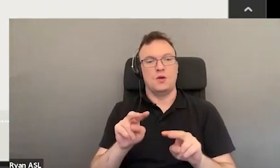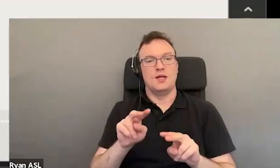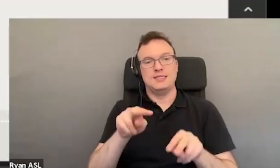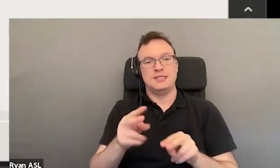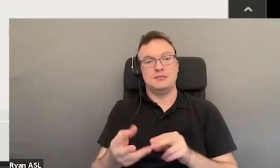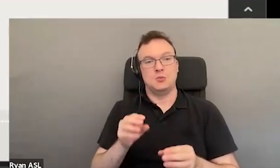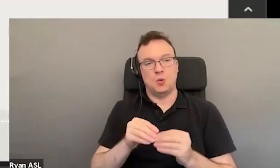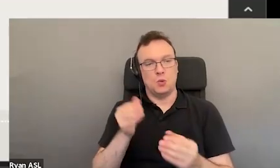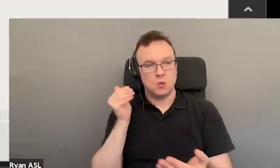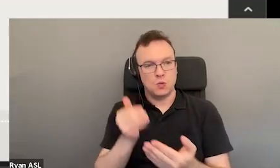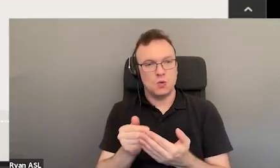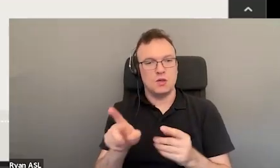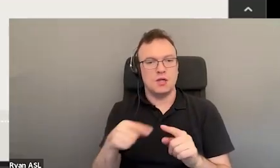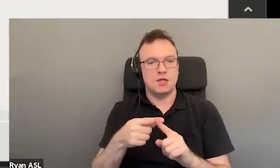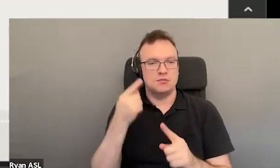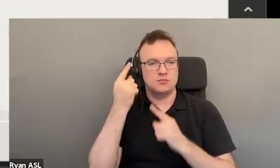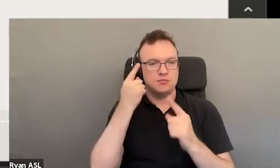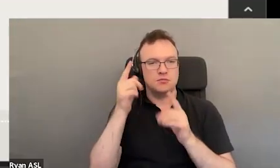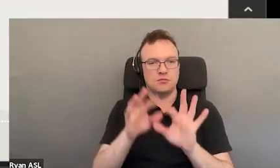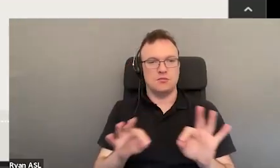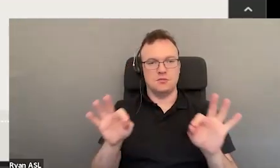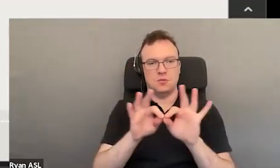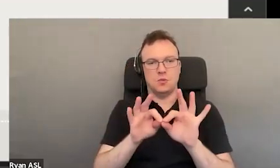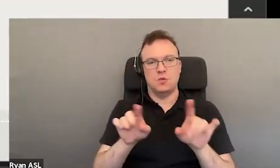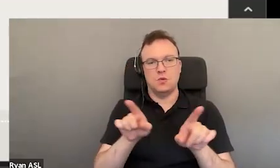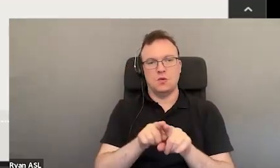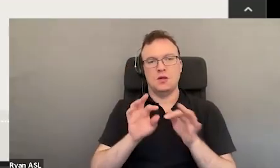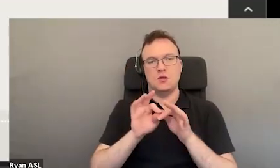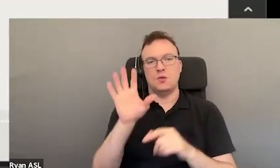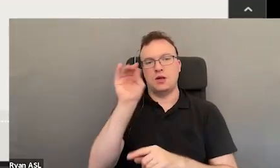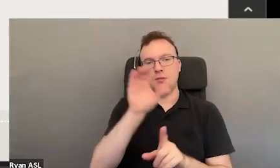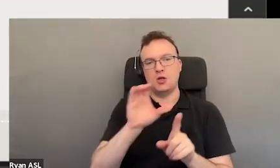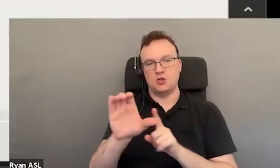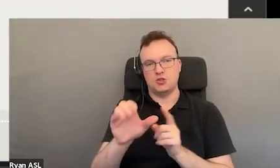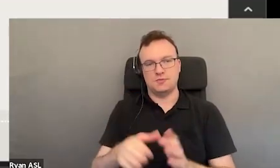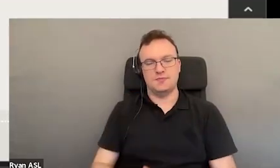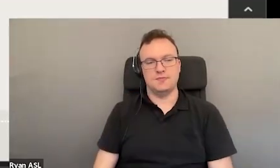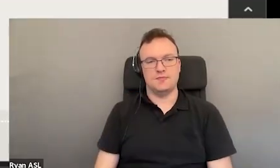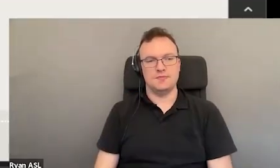I mentioned, and then we'll consider the importance as well of company culture.